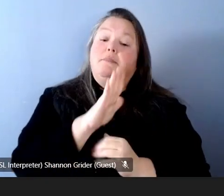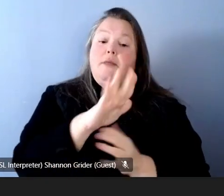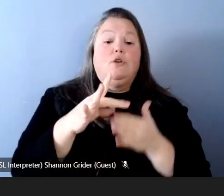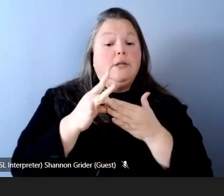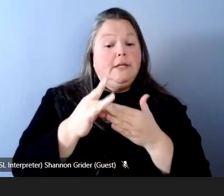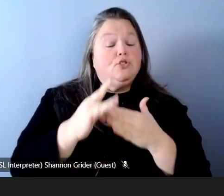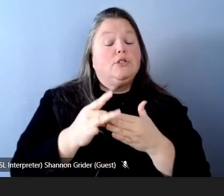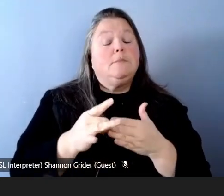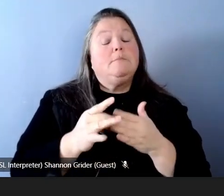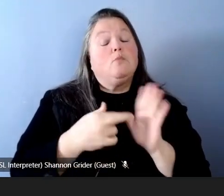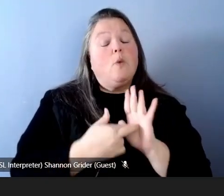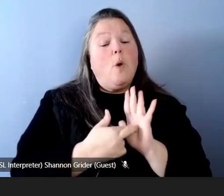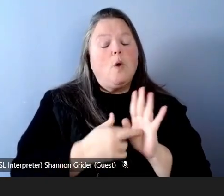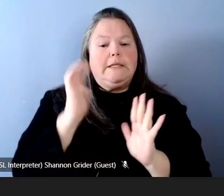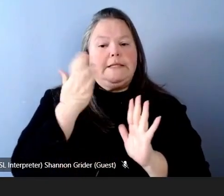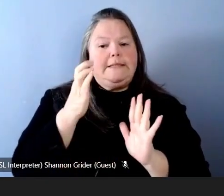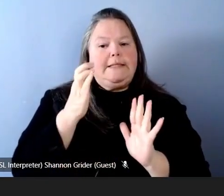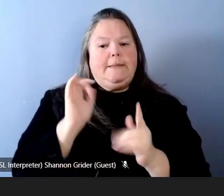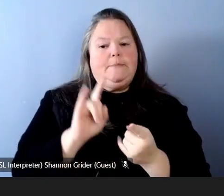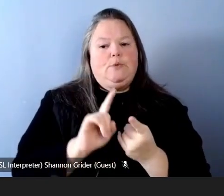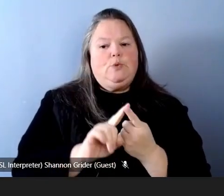really seemed to almost